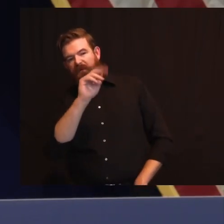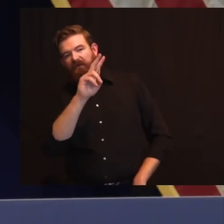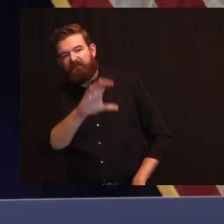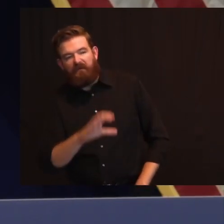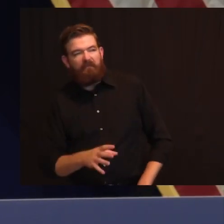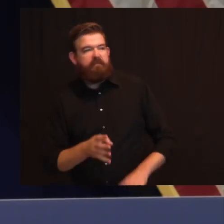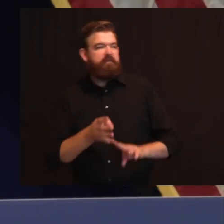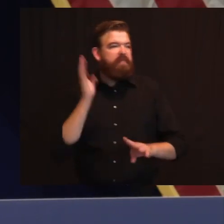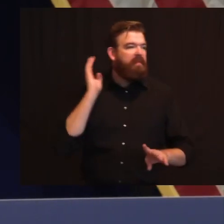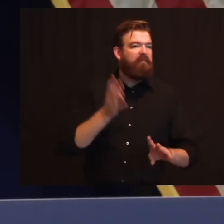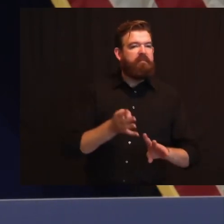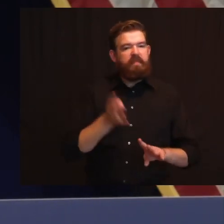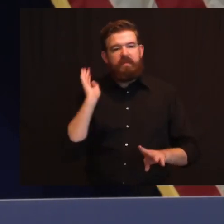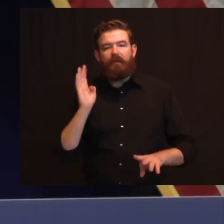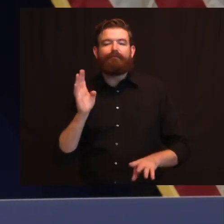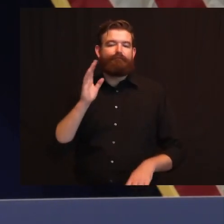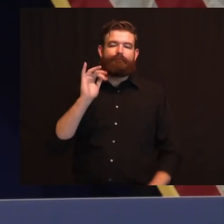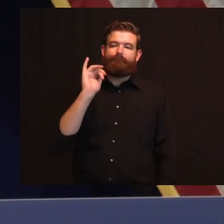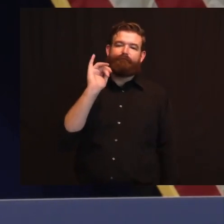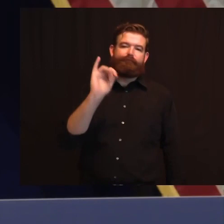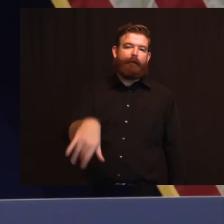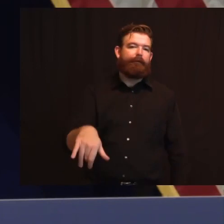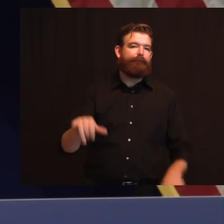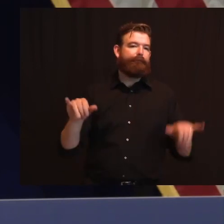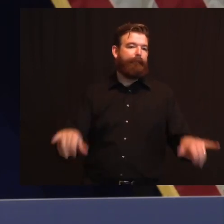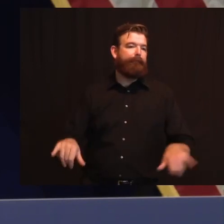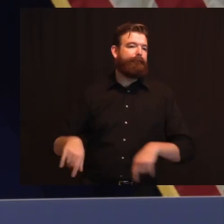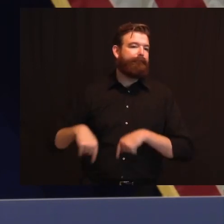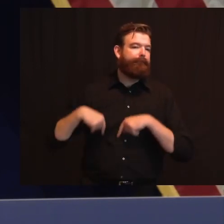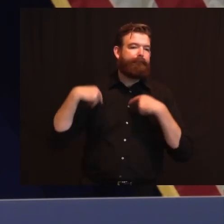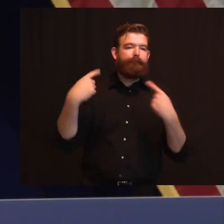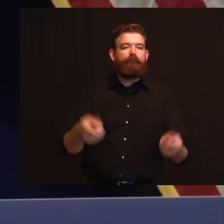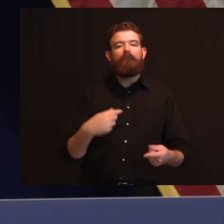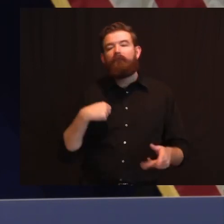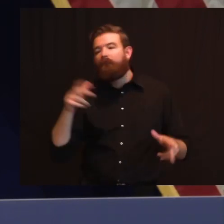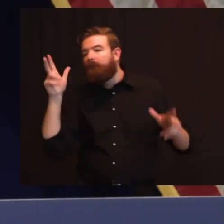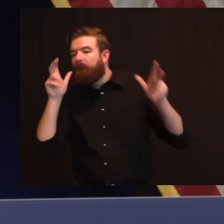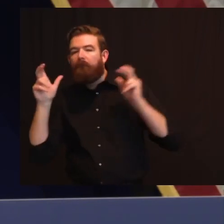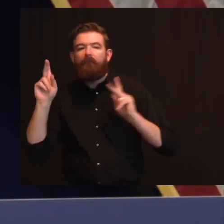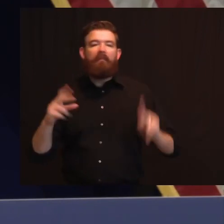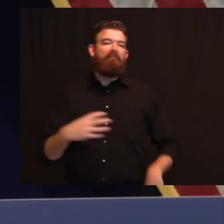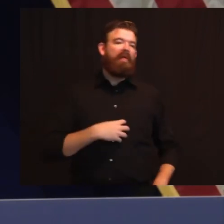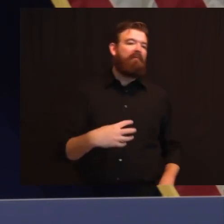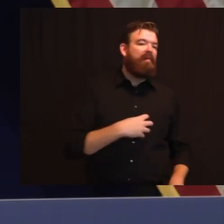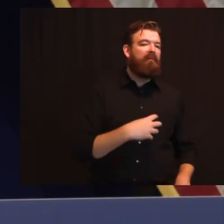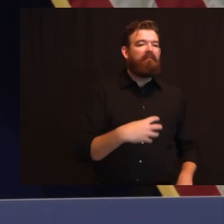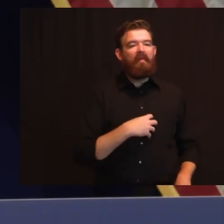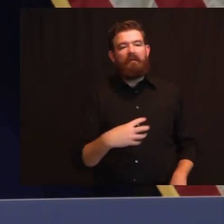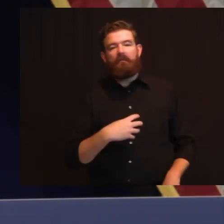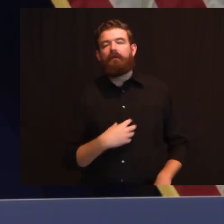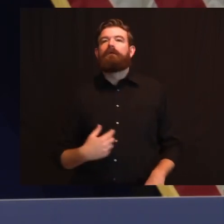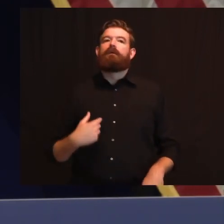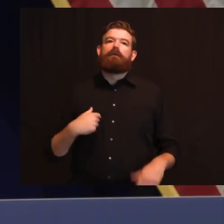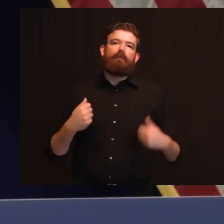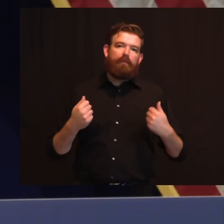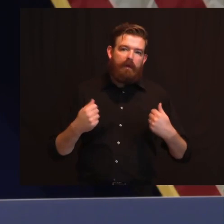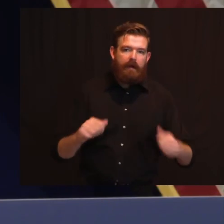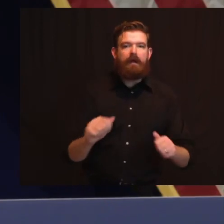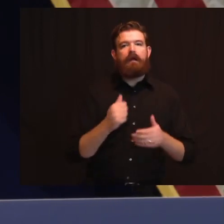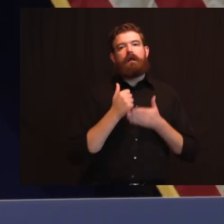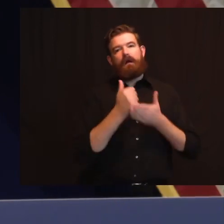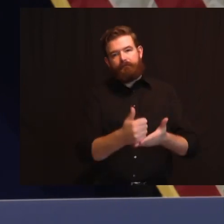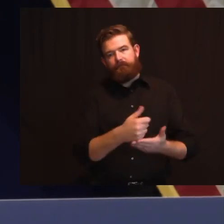the complaints, I've heard the We tried to help people. There are special situations where we're able to